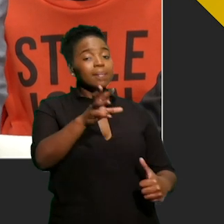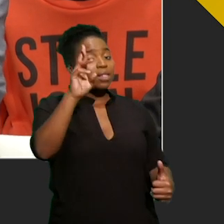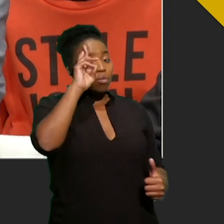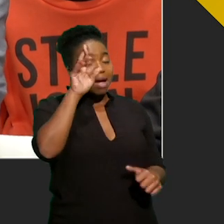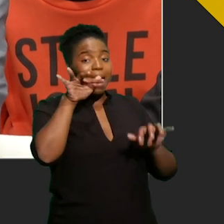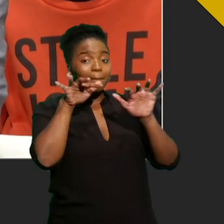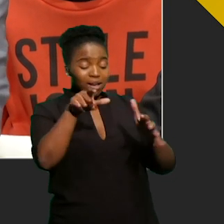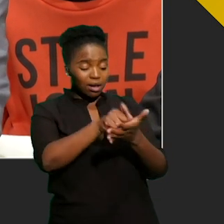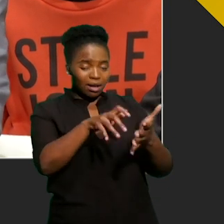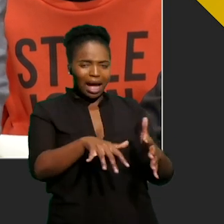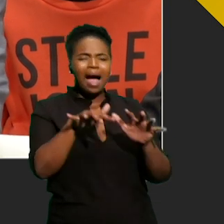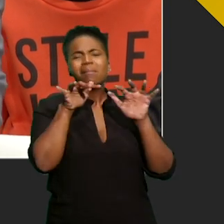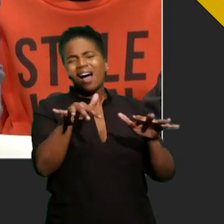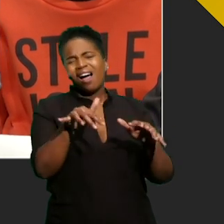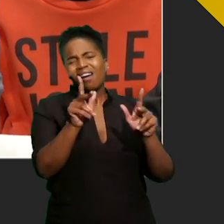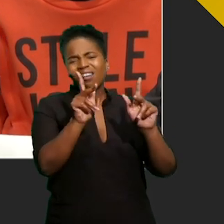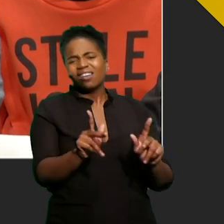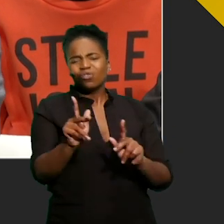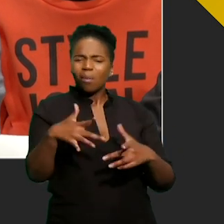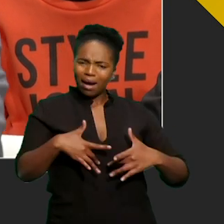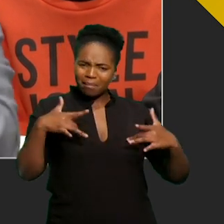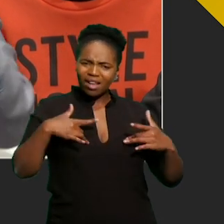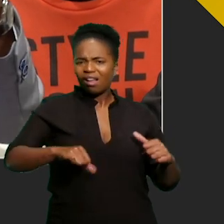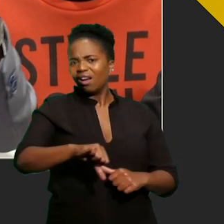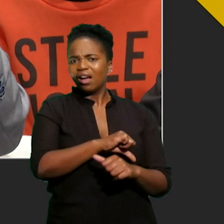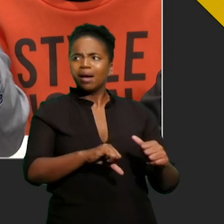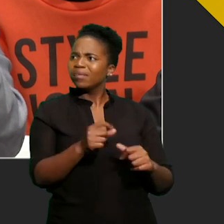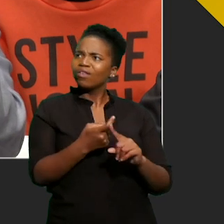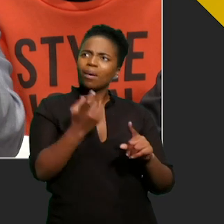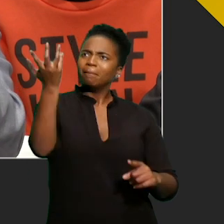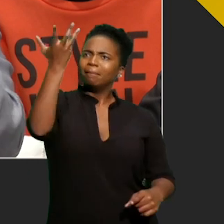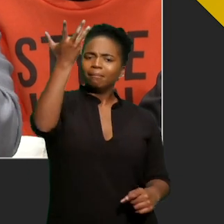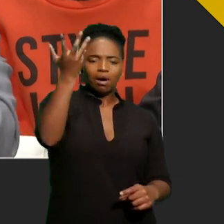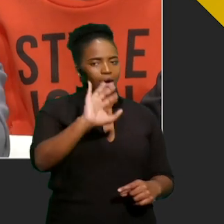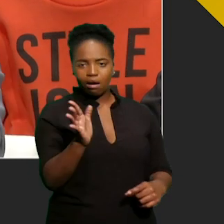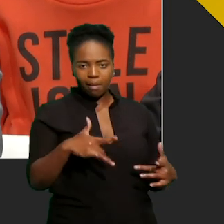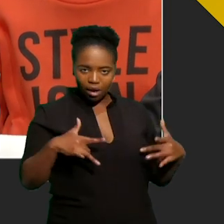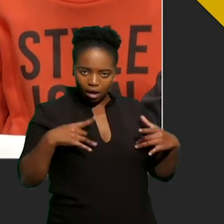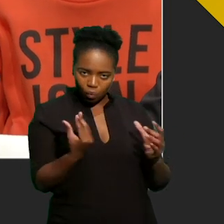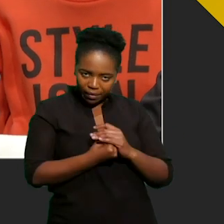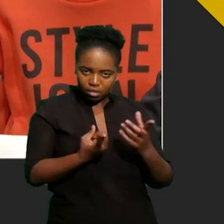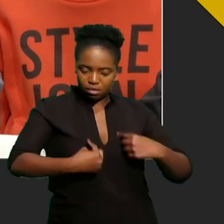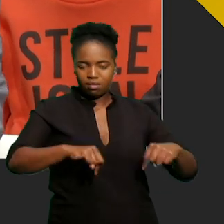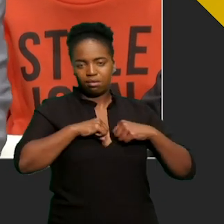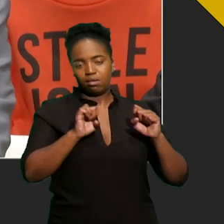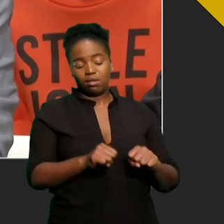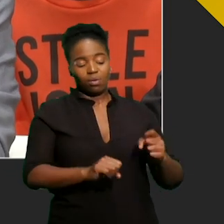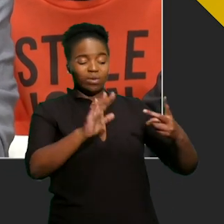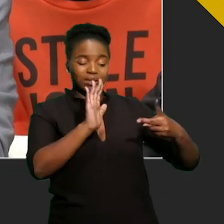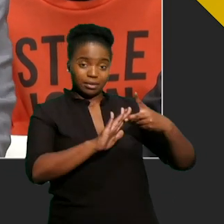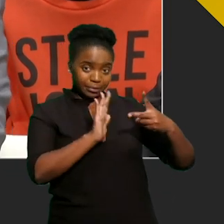journalists are people. Number one, they live amongst us. They are not from Mars. So they will be conflicted from time to time.